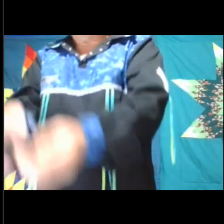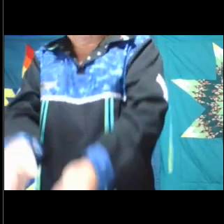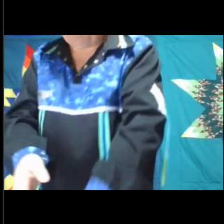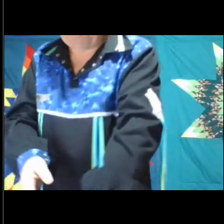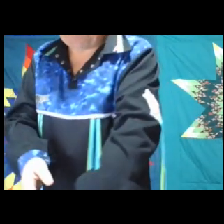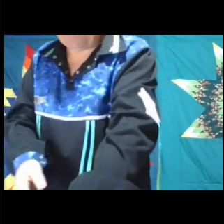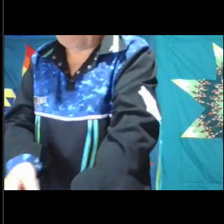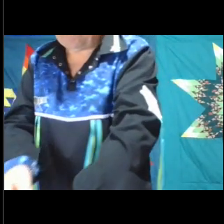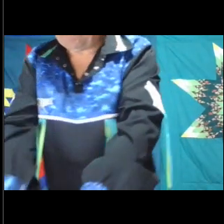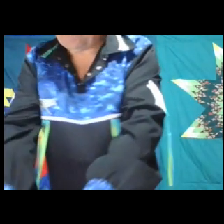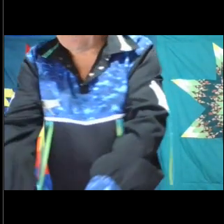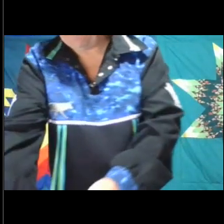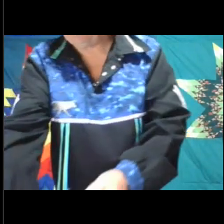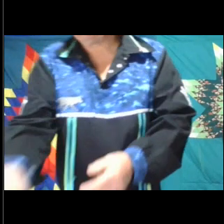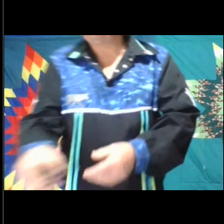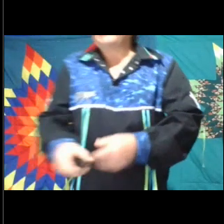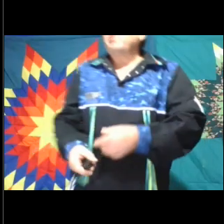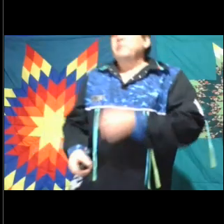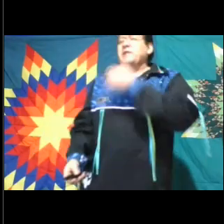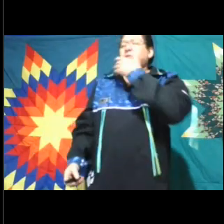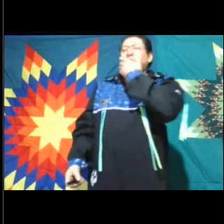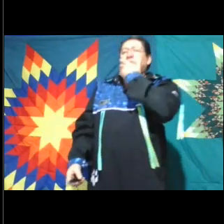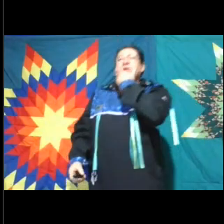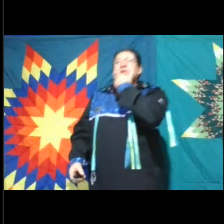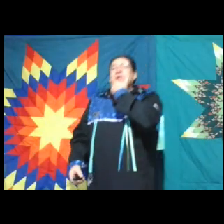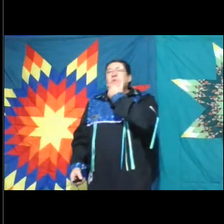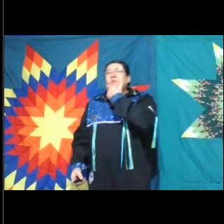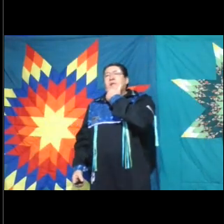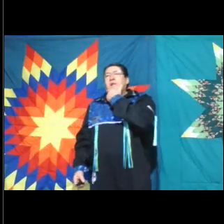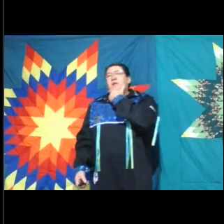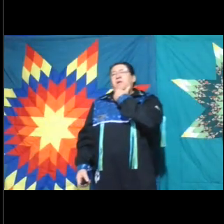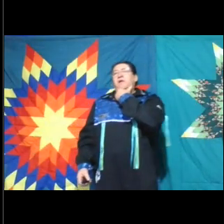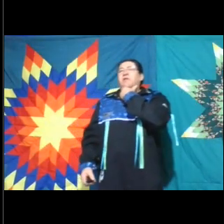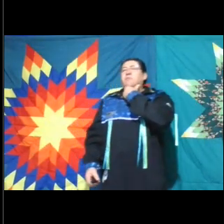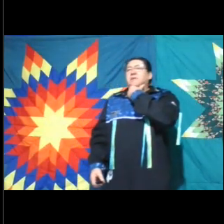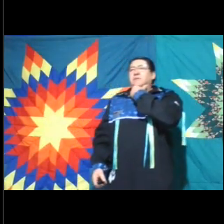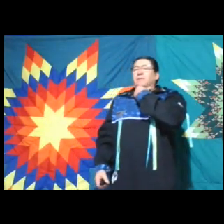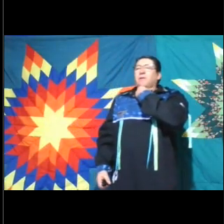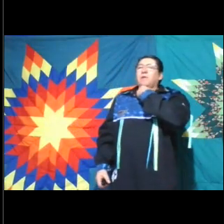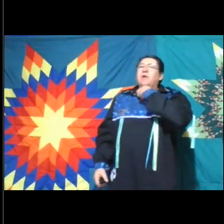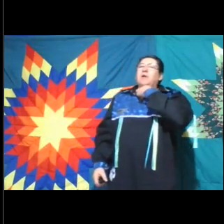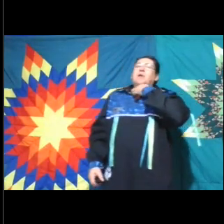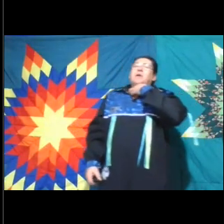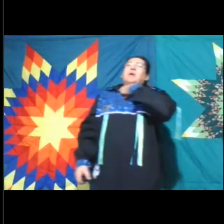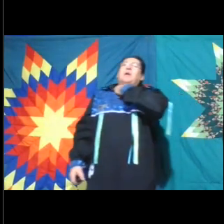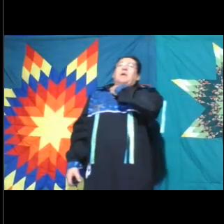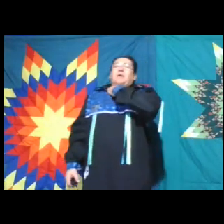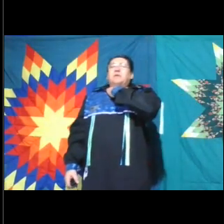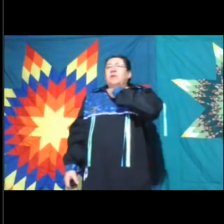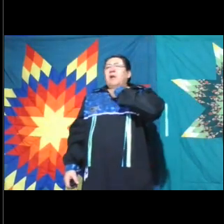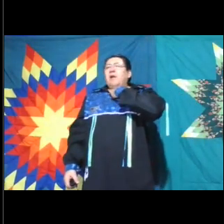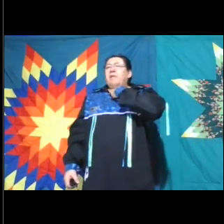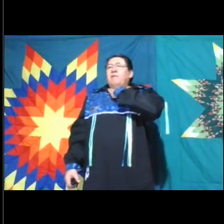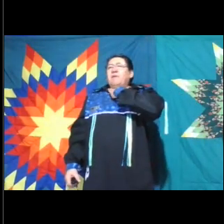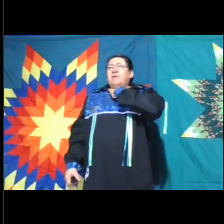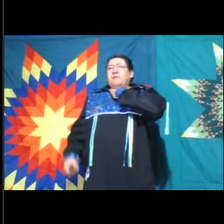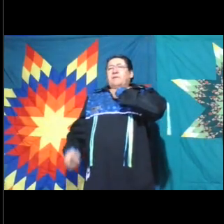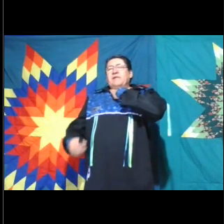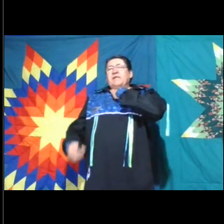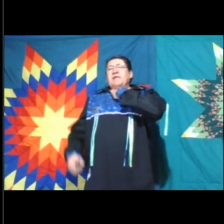some of the fundamental recruitment numbers that they were looking to do within their agreements. So a lot